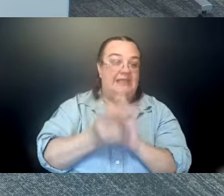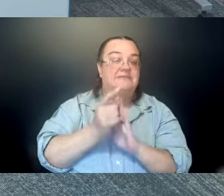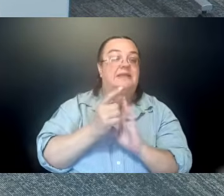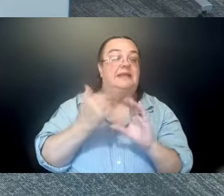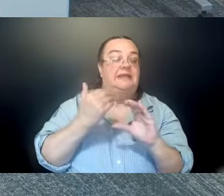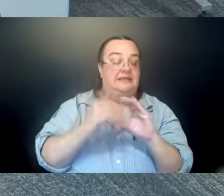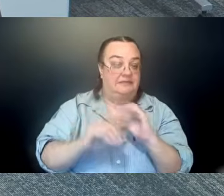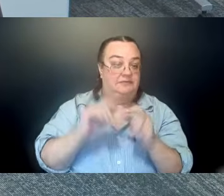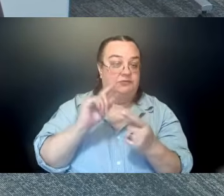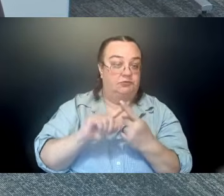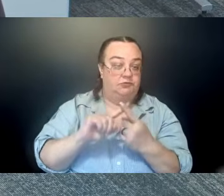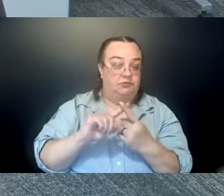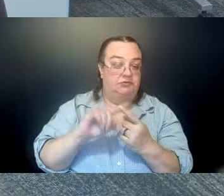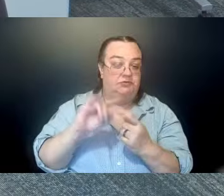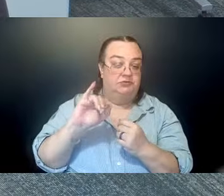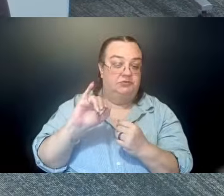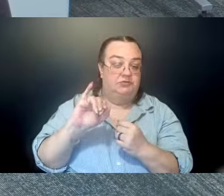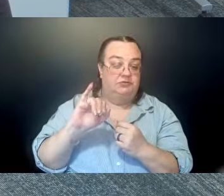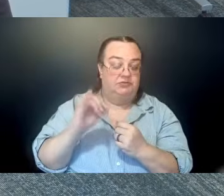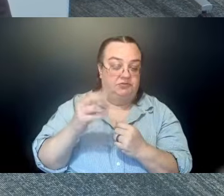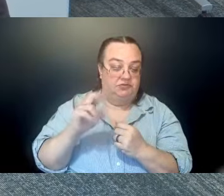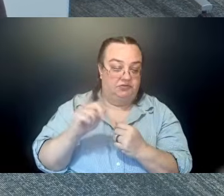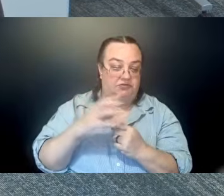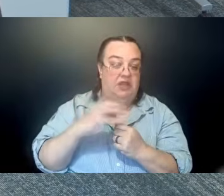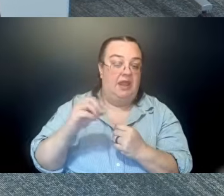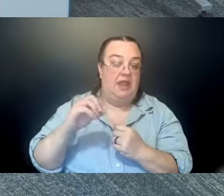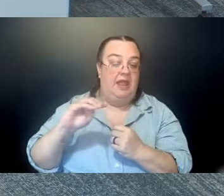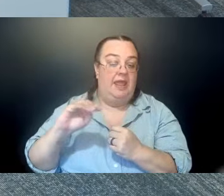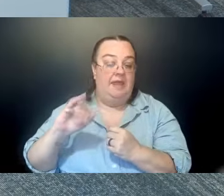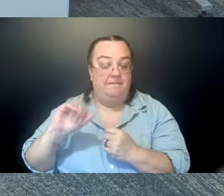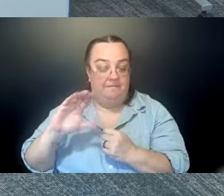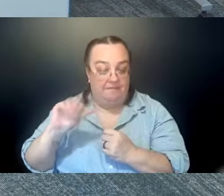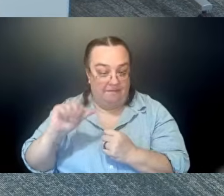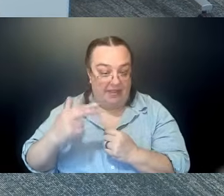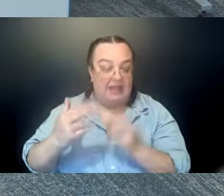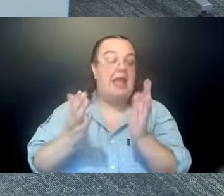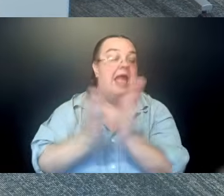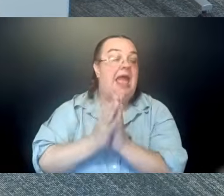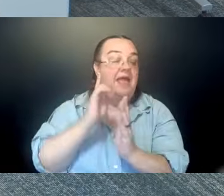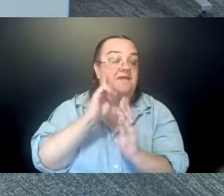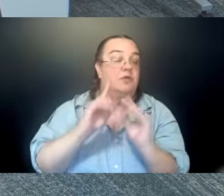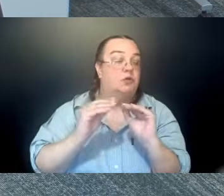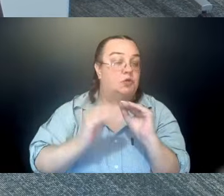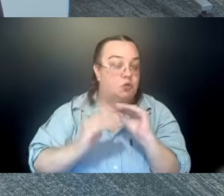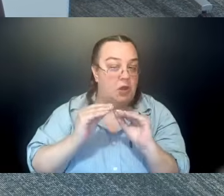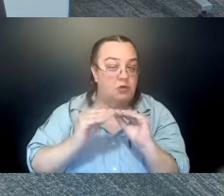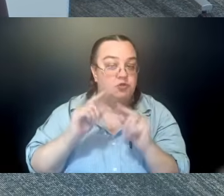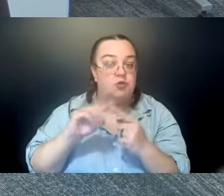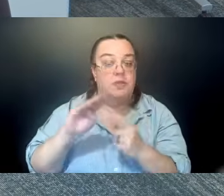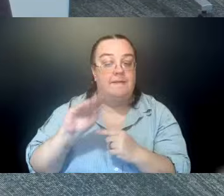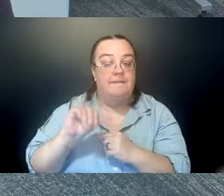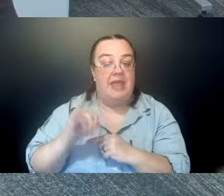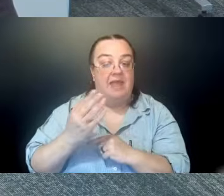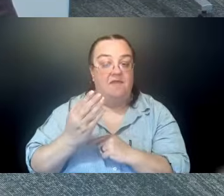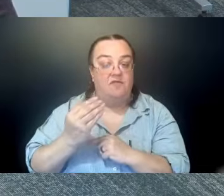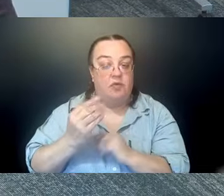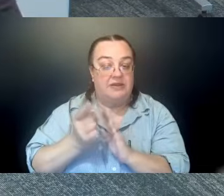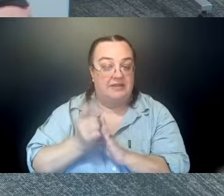to John and Micah and asking for corrections to the May 14th minutes,